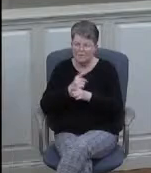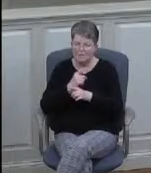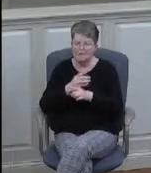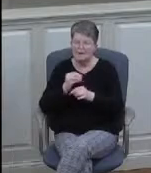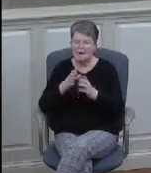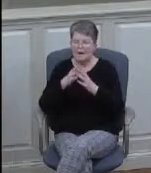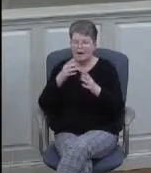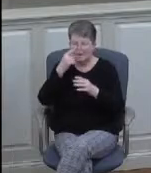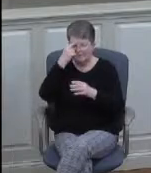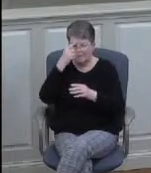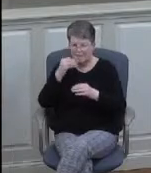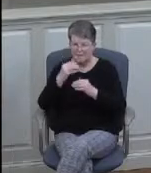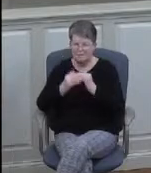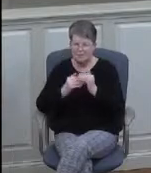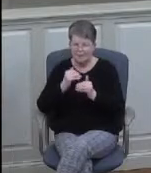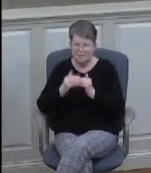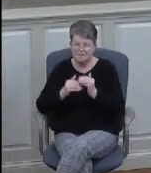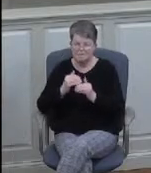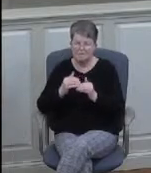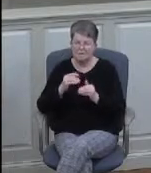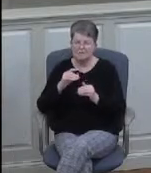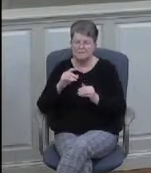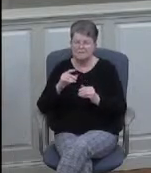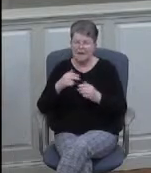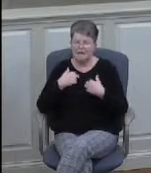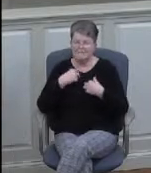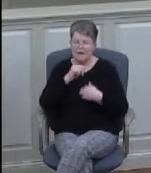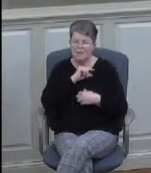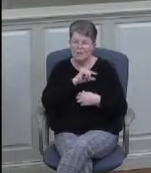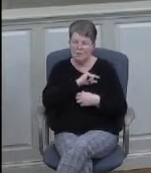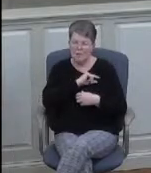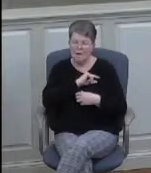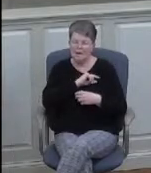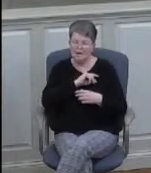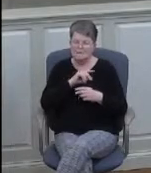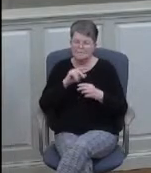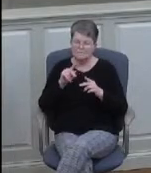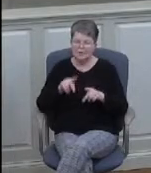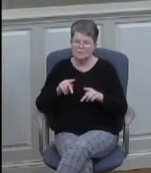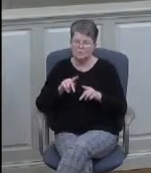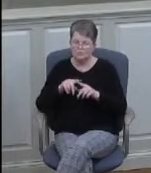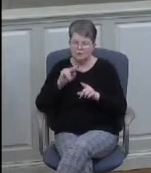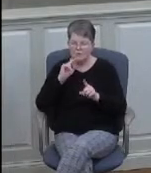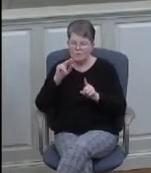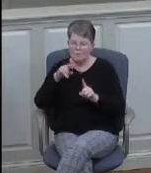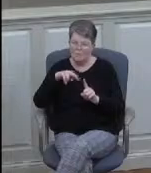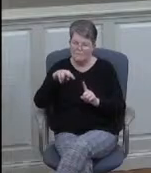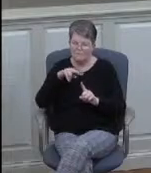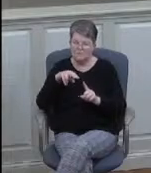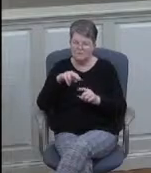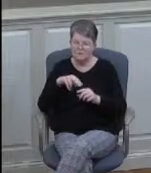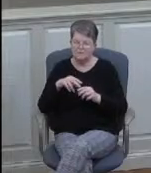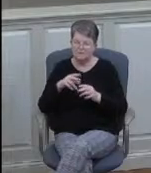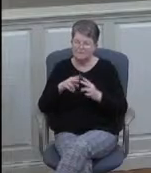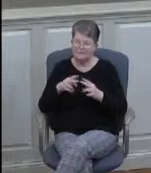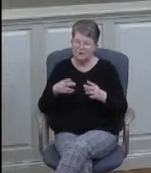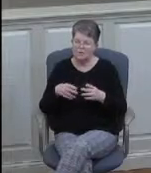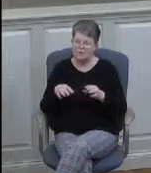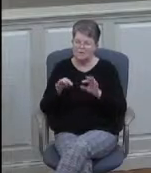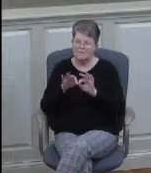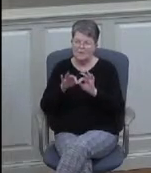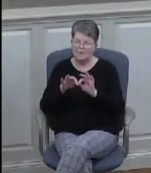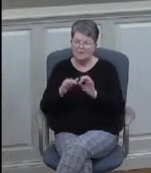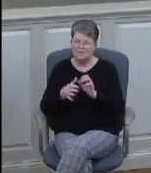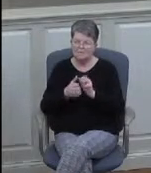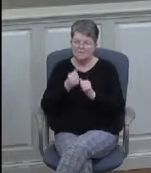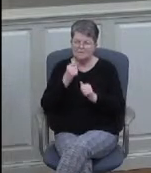process that goes into that. So having qualified personnel to oversee that on behalf of the city of Danville is certainly imperative, especially for